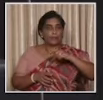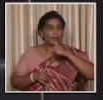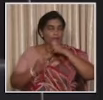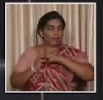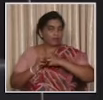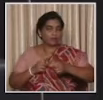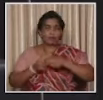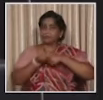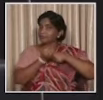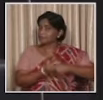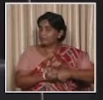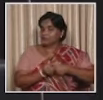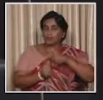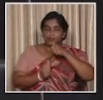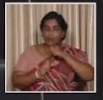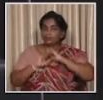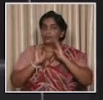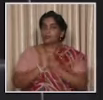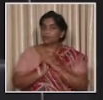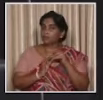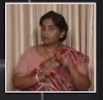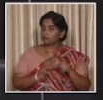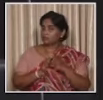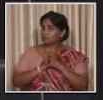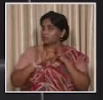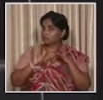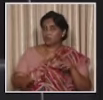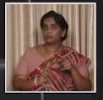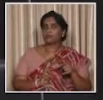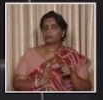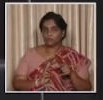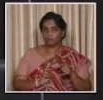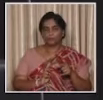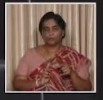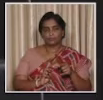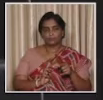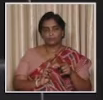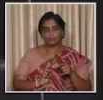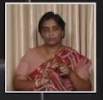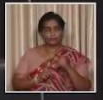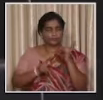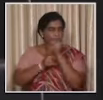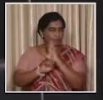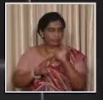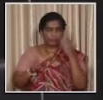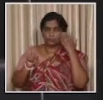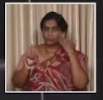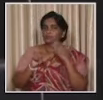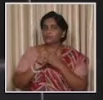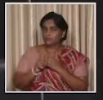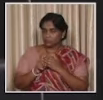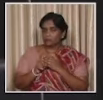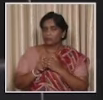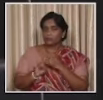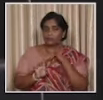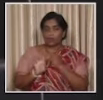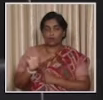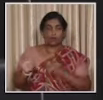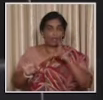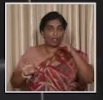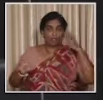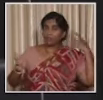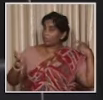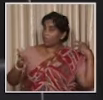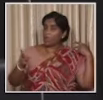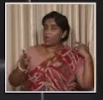program. Samata Vatura kiyana me sankalpe uda ekaparatama avurudu 70